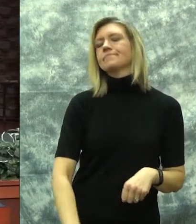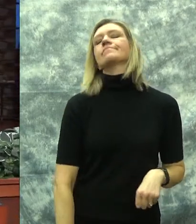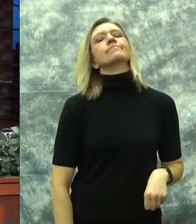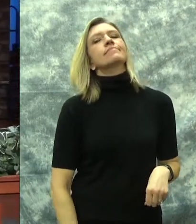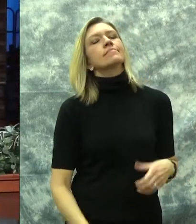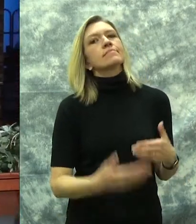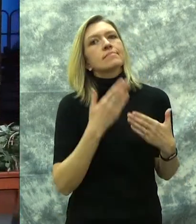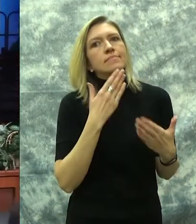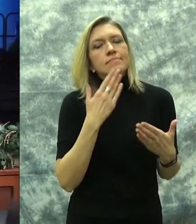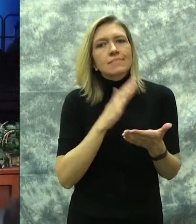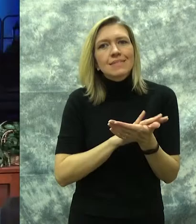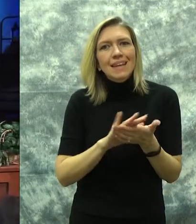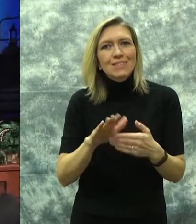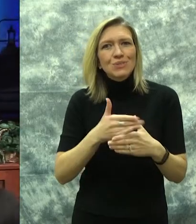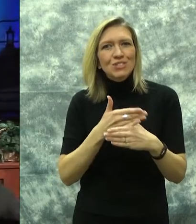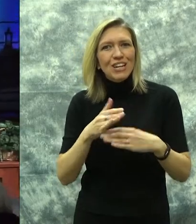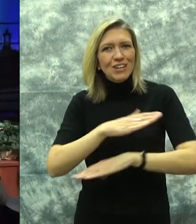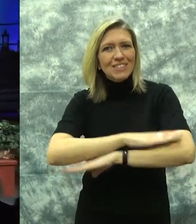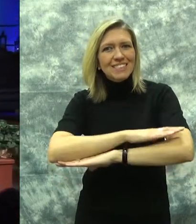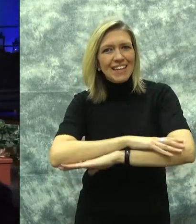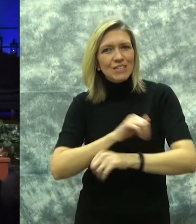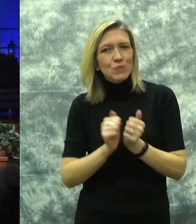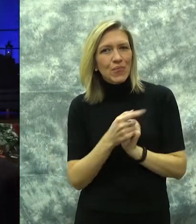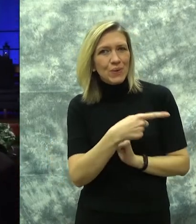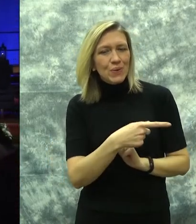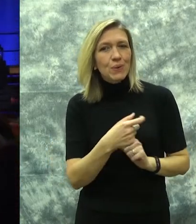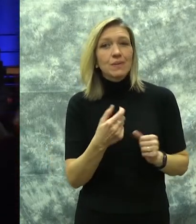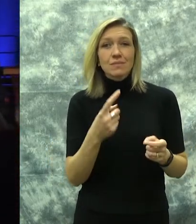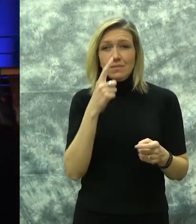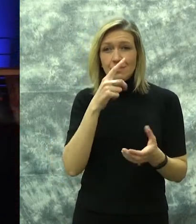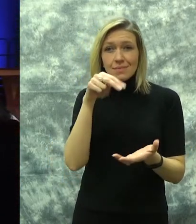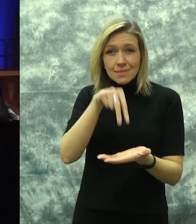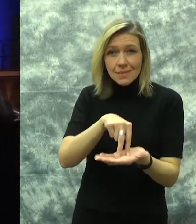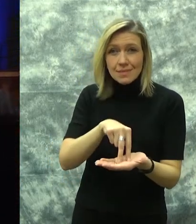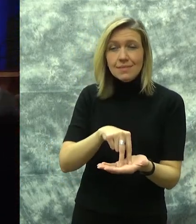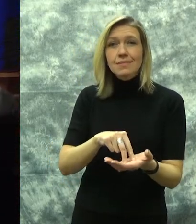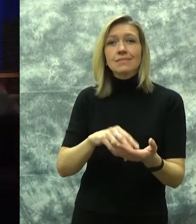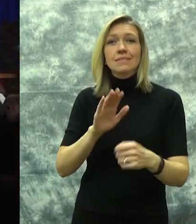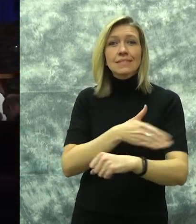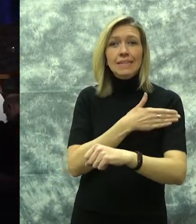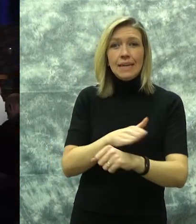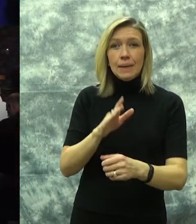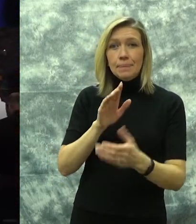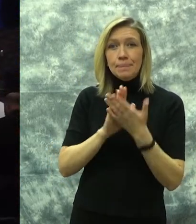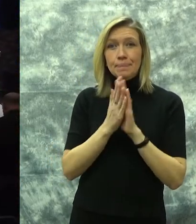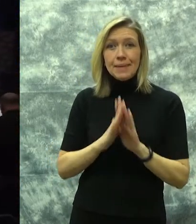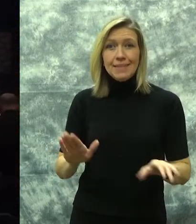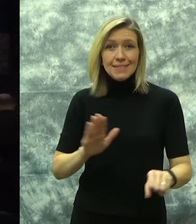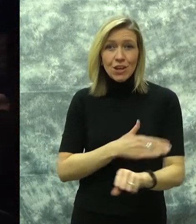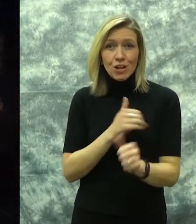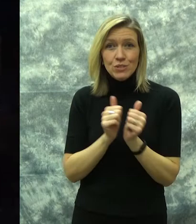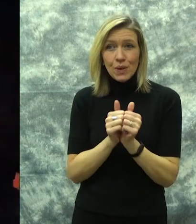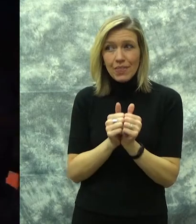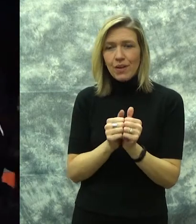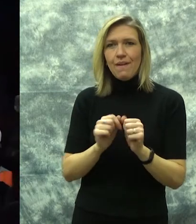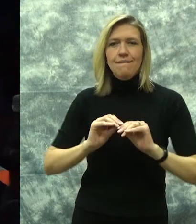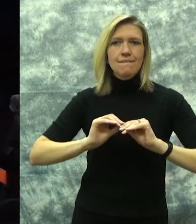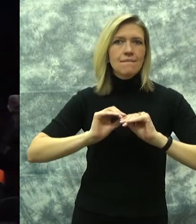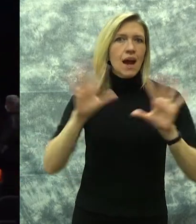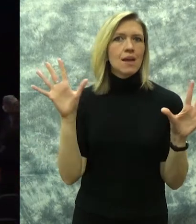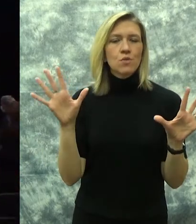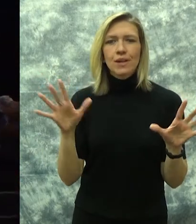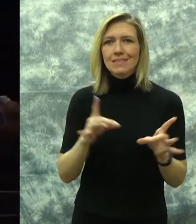you today, Michelle. If you'd like, stand up. Let's say a benediction and sing our peace song together, knowing that vibrant spiritual life is